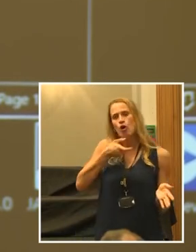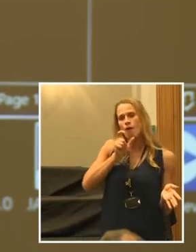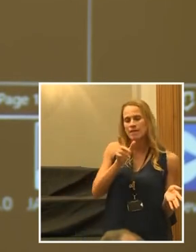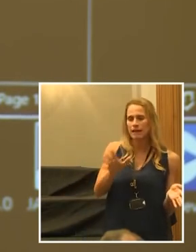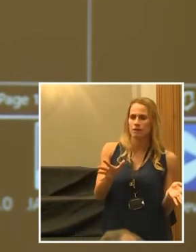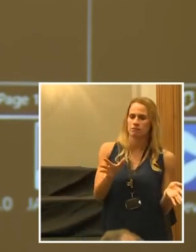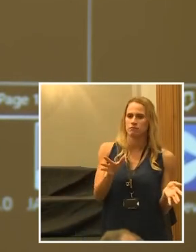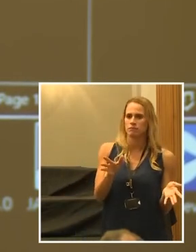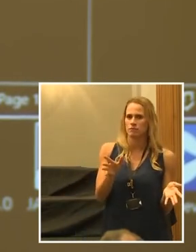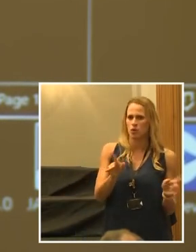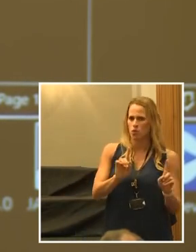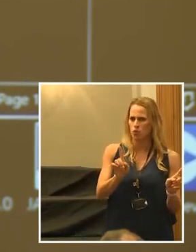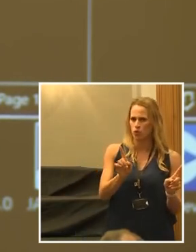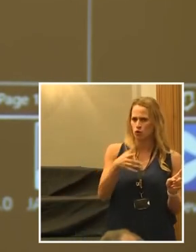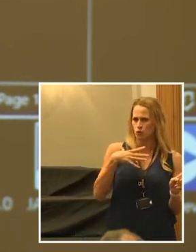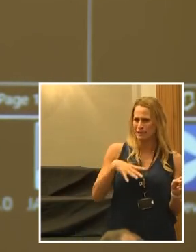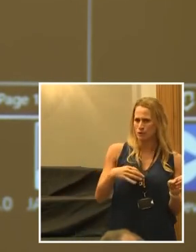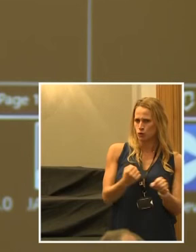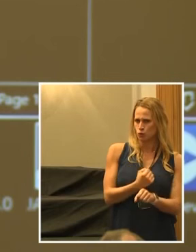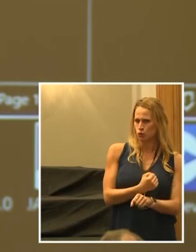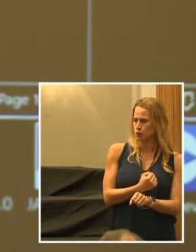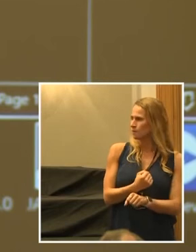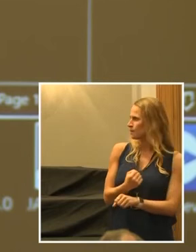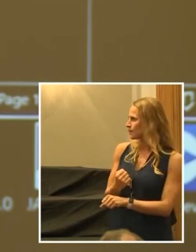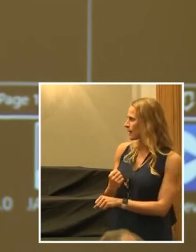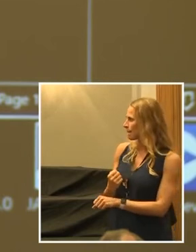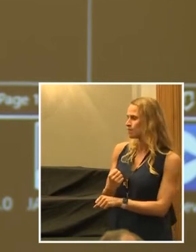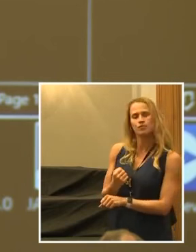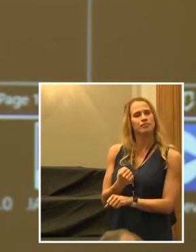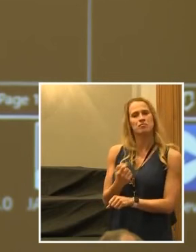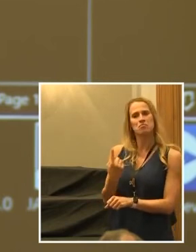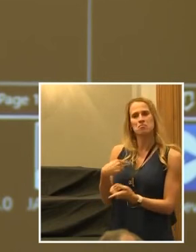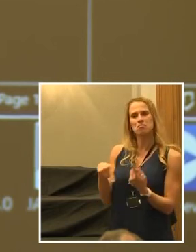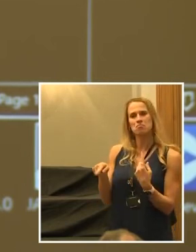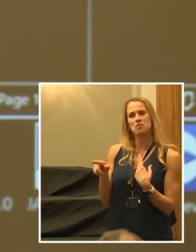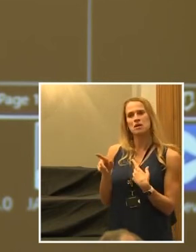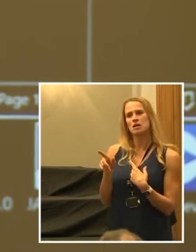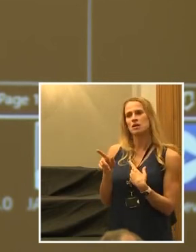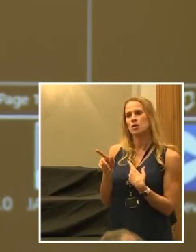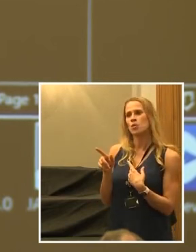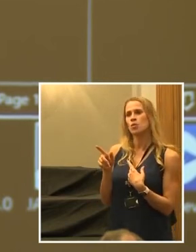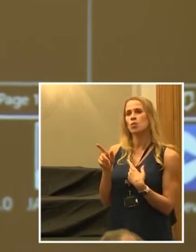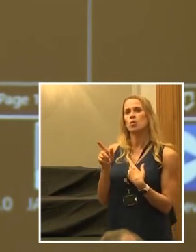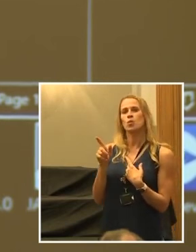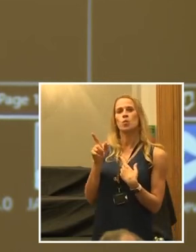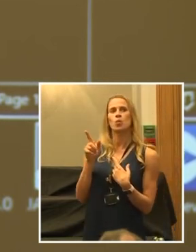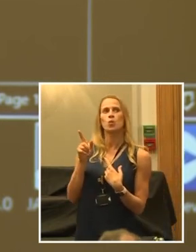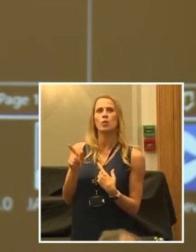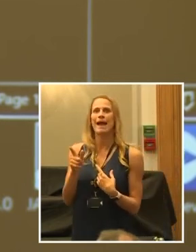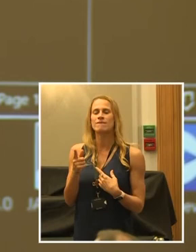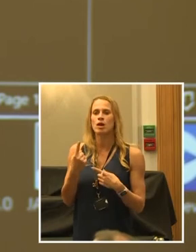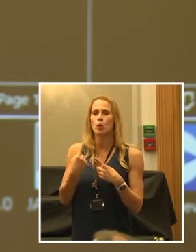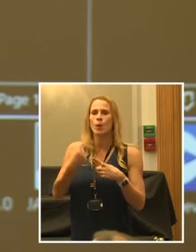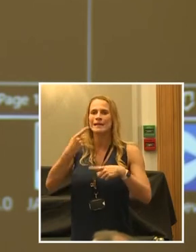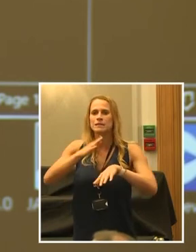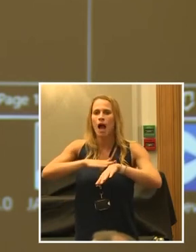need to do? I would say me and yourselves will share something. We'll have a spot of time to learn that environment, map it out in our